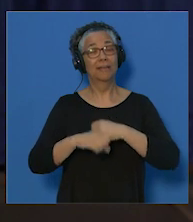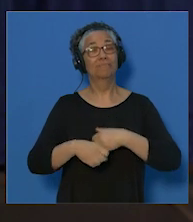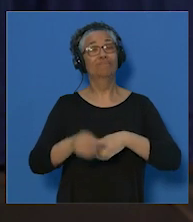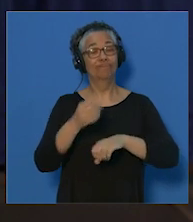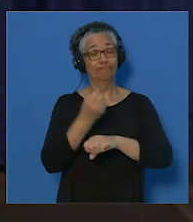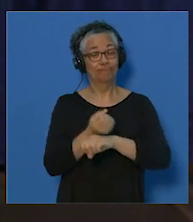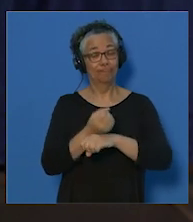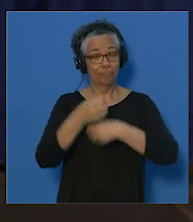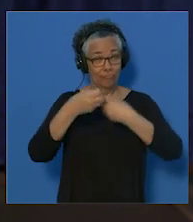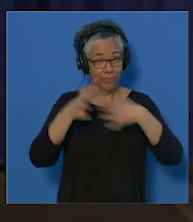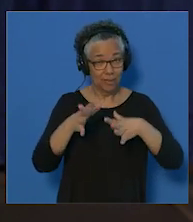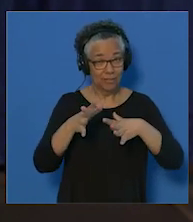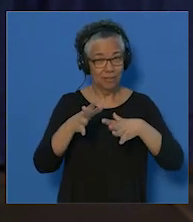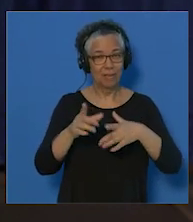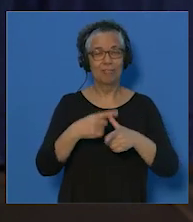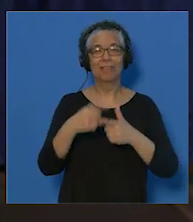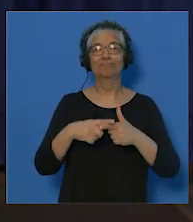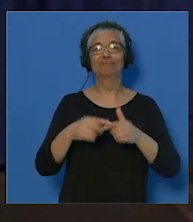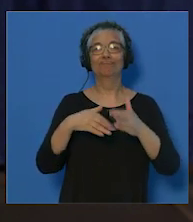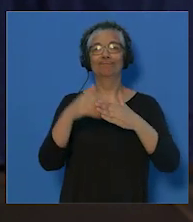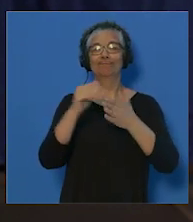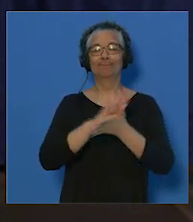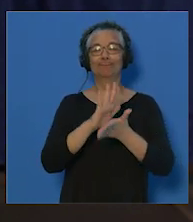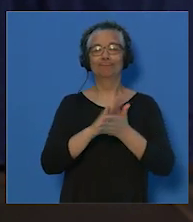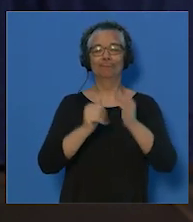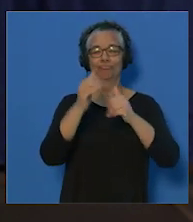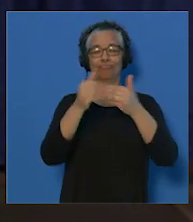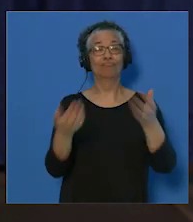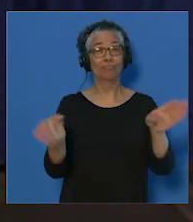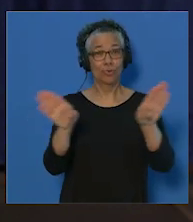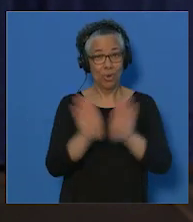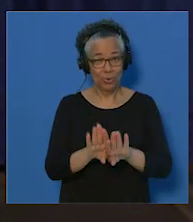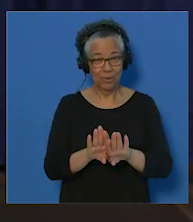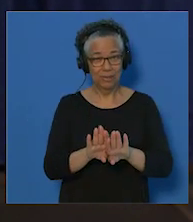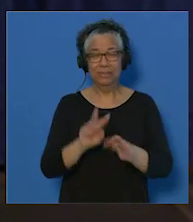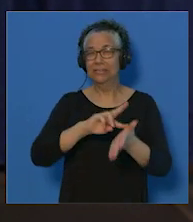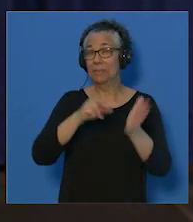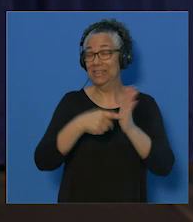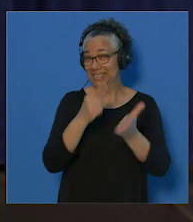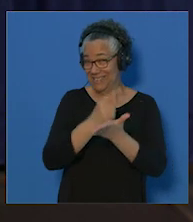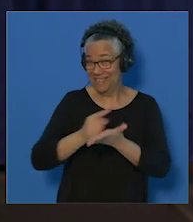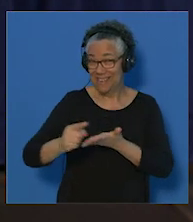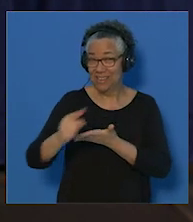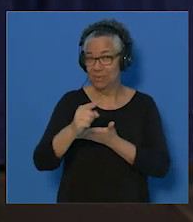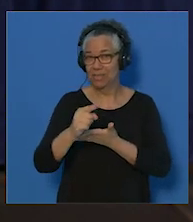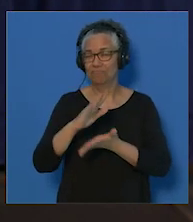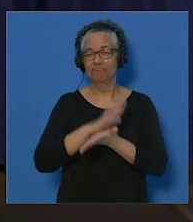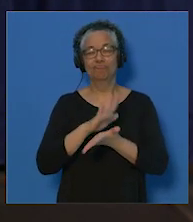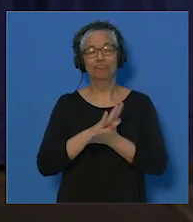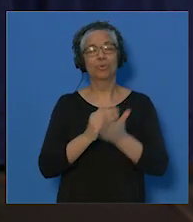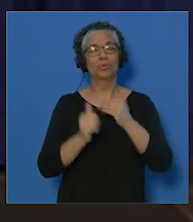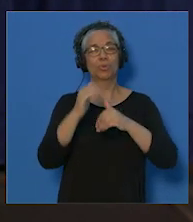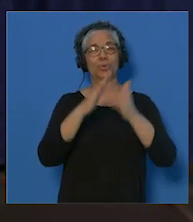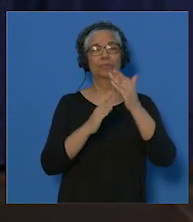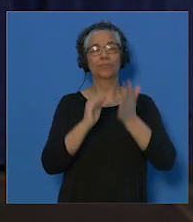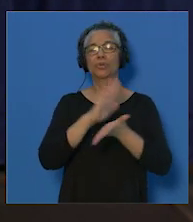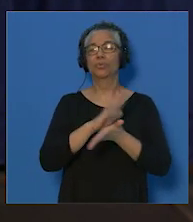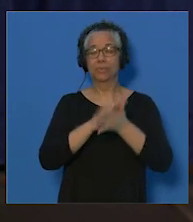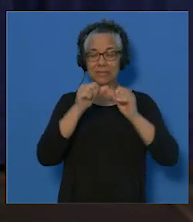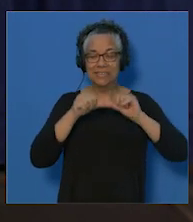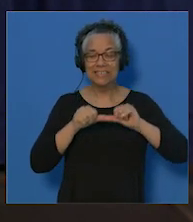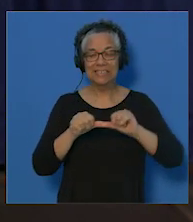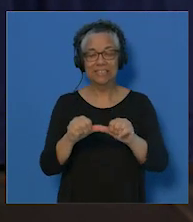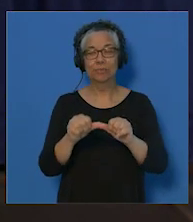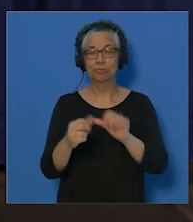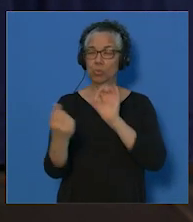place, all school buildings will remain closed. This means that next week, our schools will continue